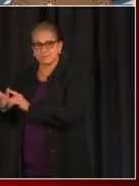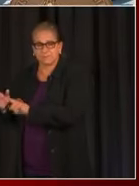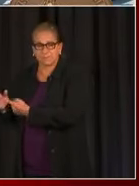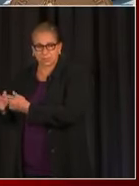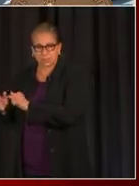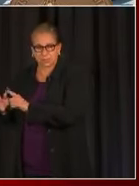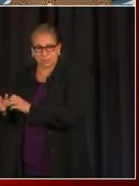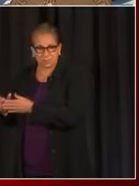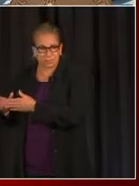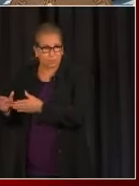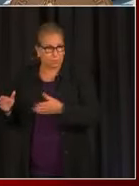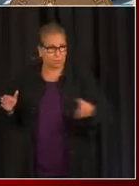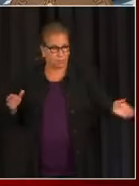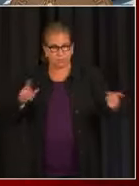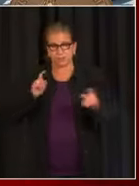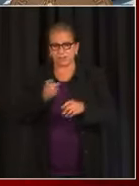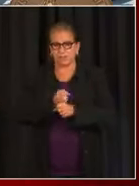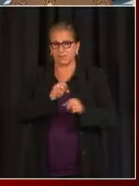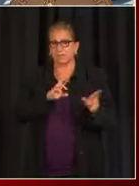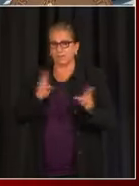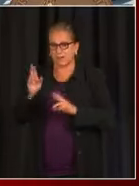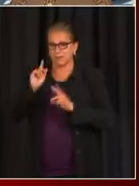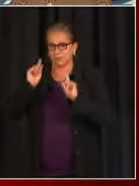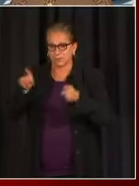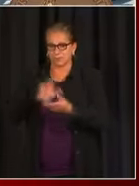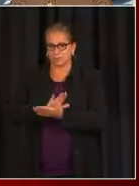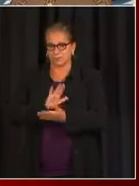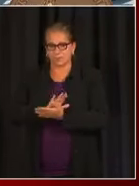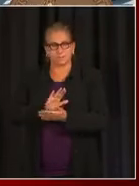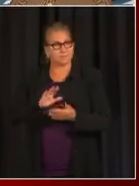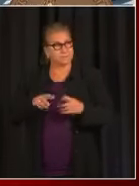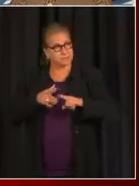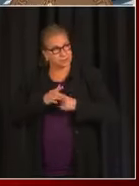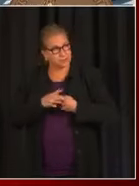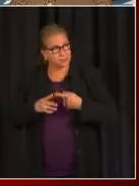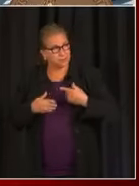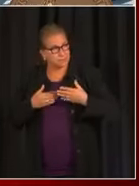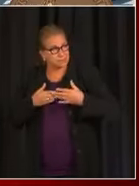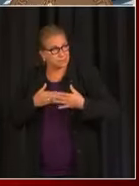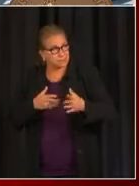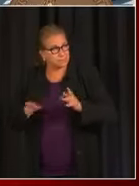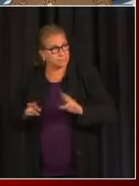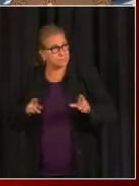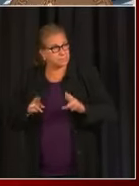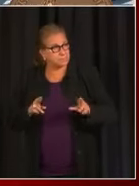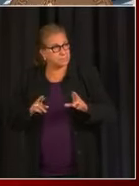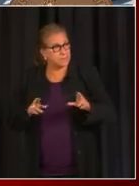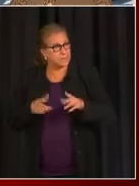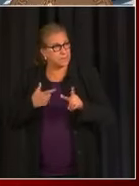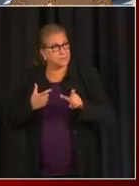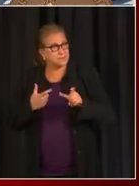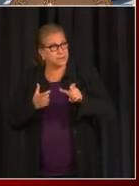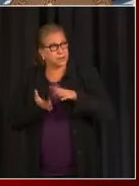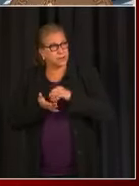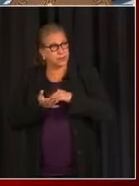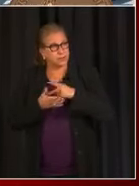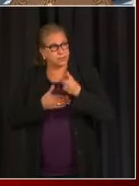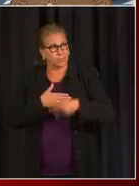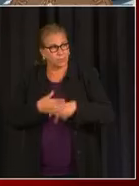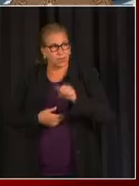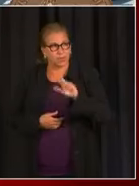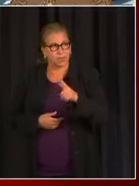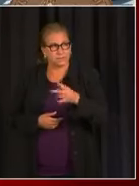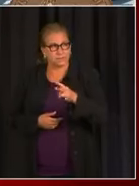week, getting my child ready for school, all grades. August 17th, accelerating learning in and out of the classroom.